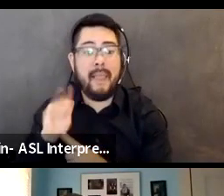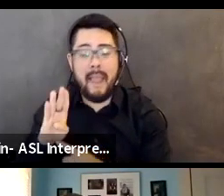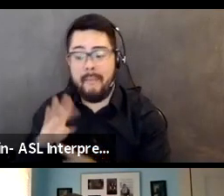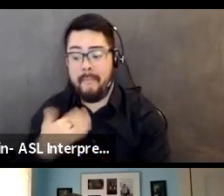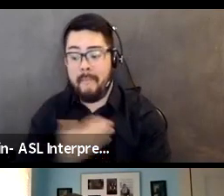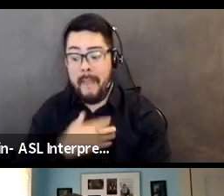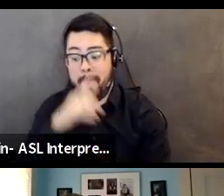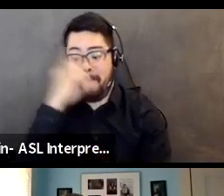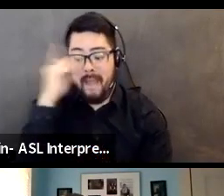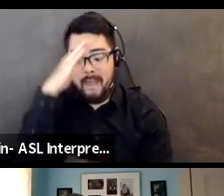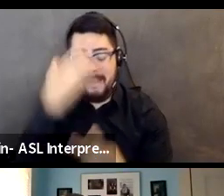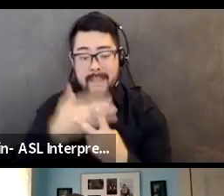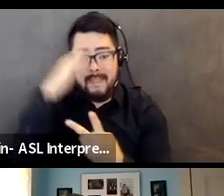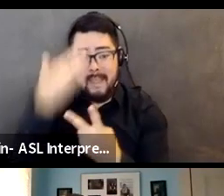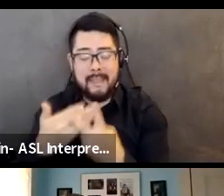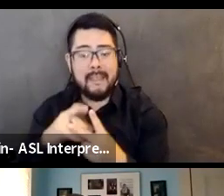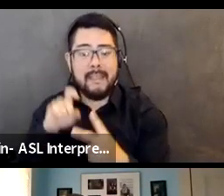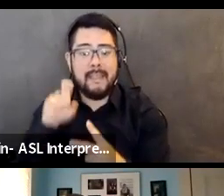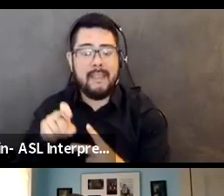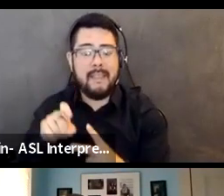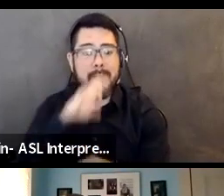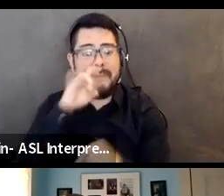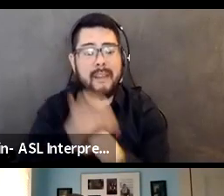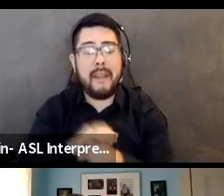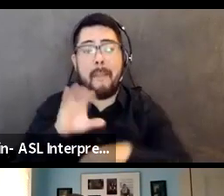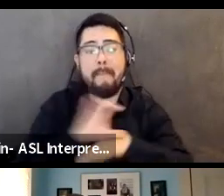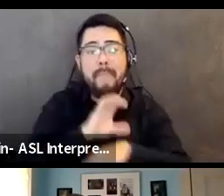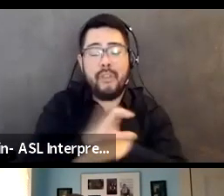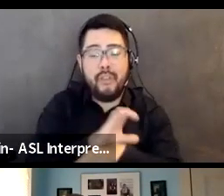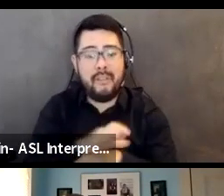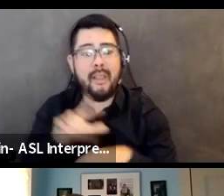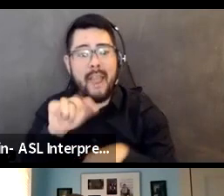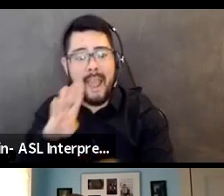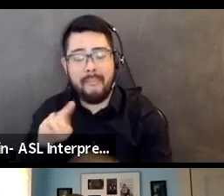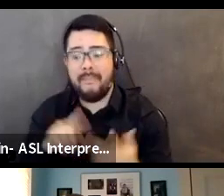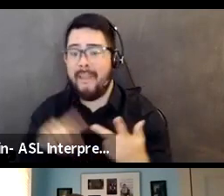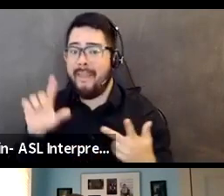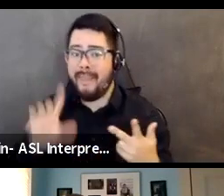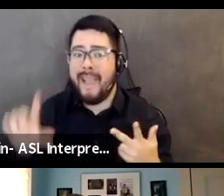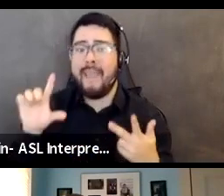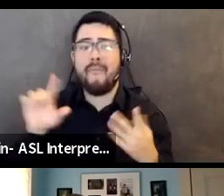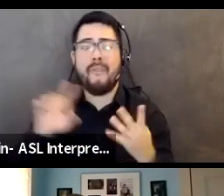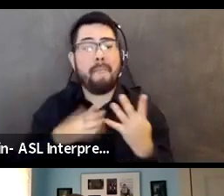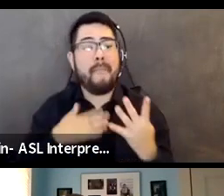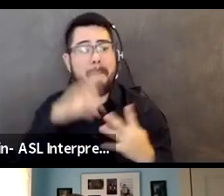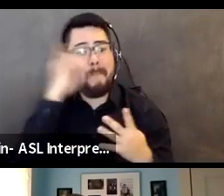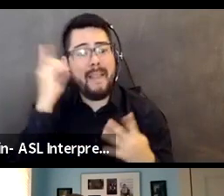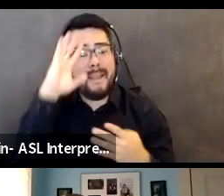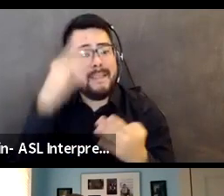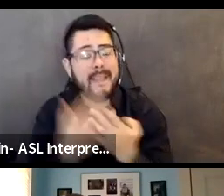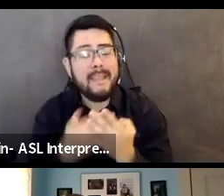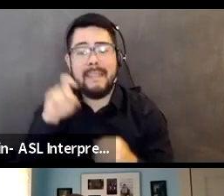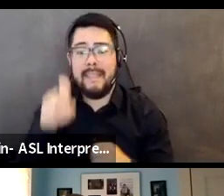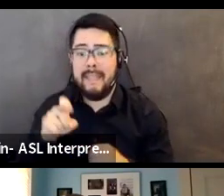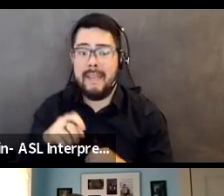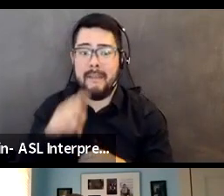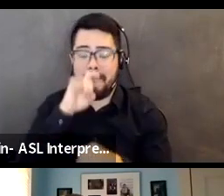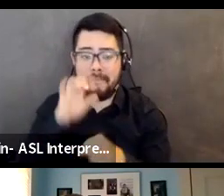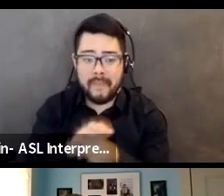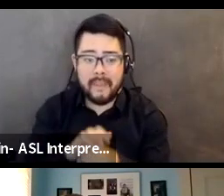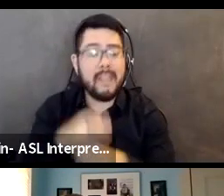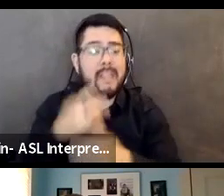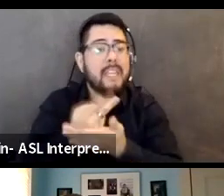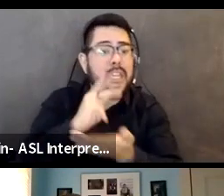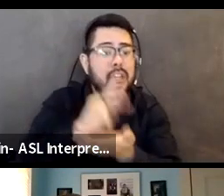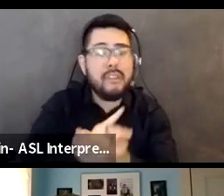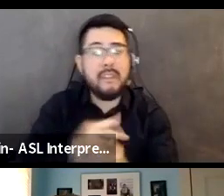dedicated computer and technology lab my black sons need a library my black sons need a dedicated warming kitchen and